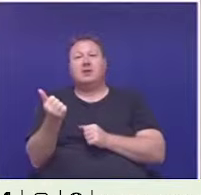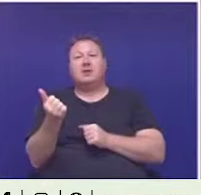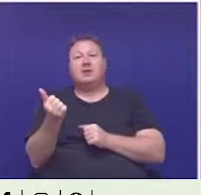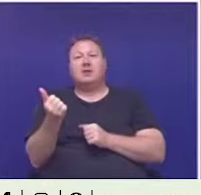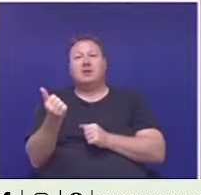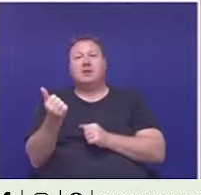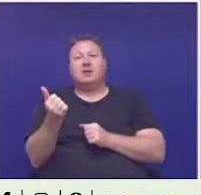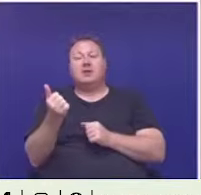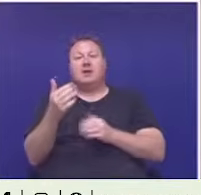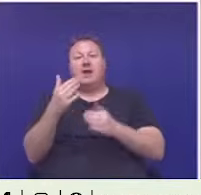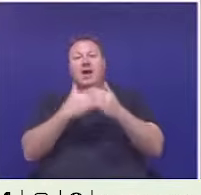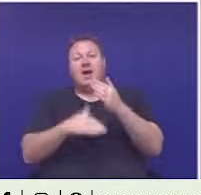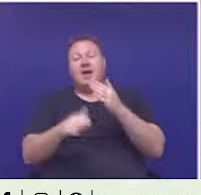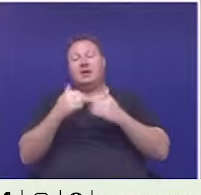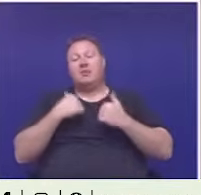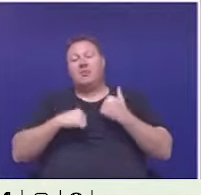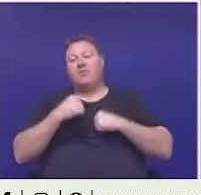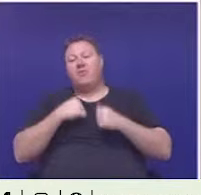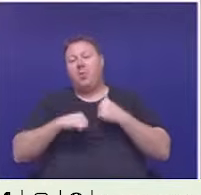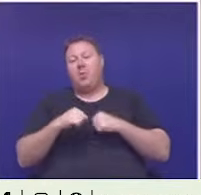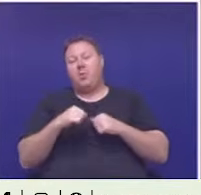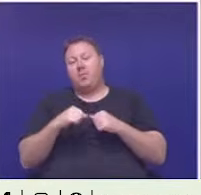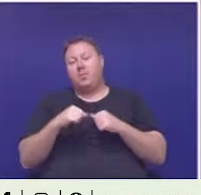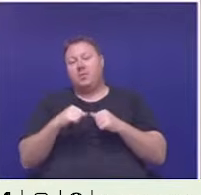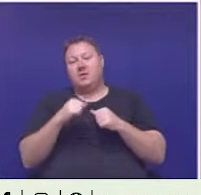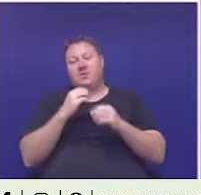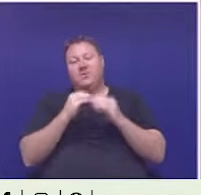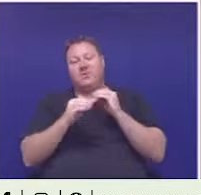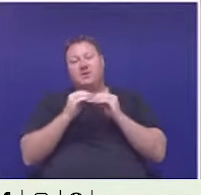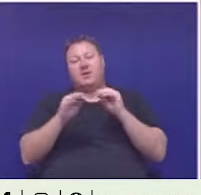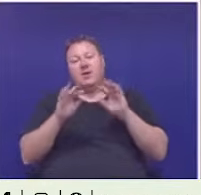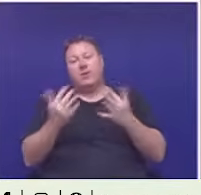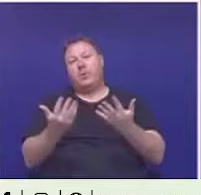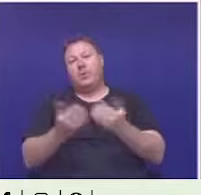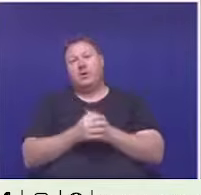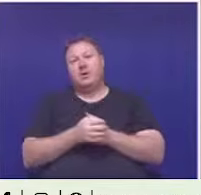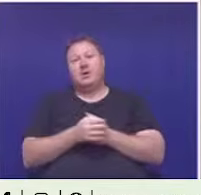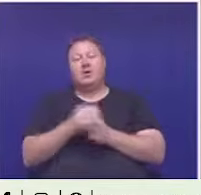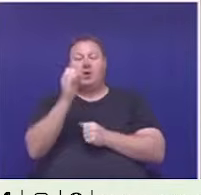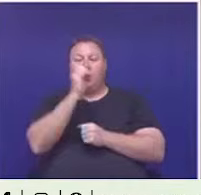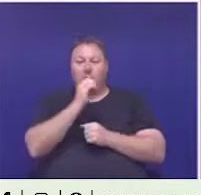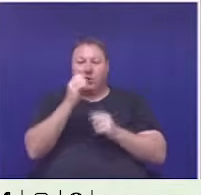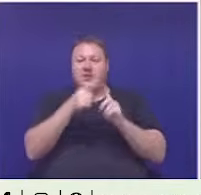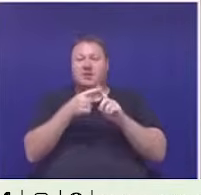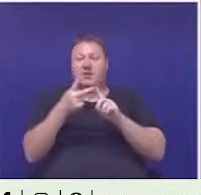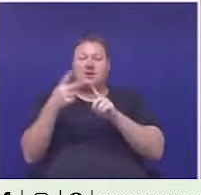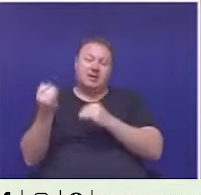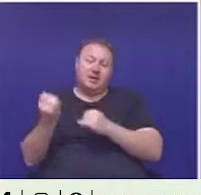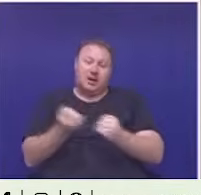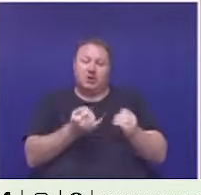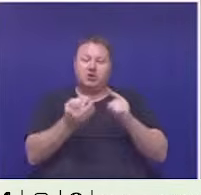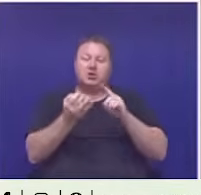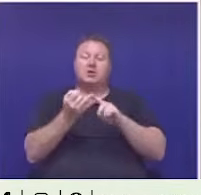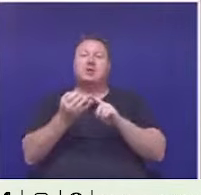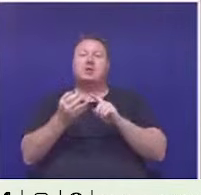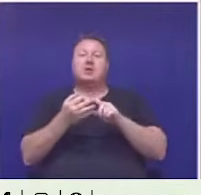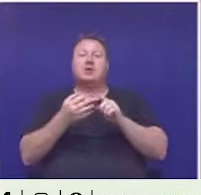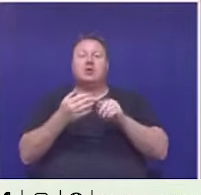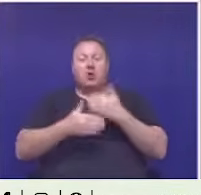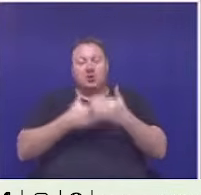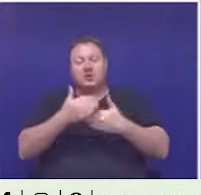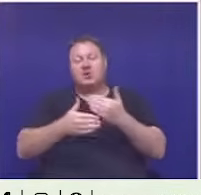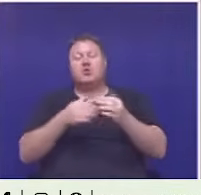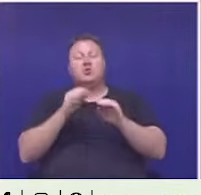that are underperforming, as the question asked, well, we make sure that there's orientation, induction, and continuous training of